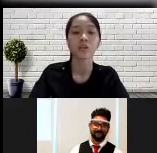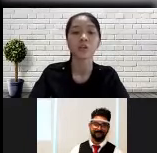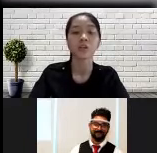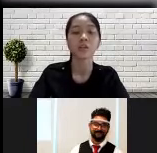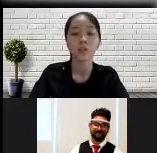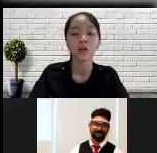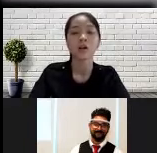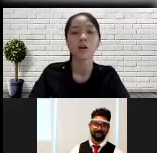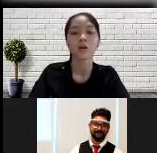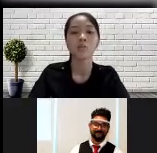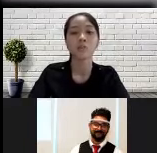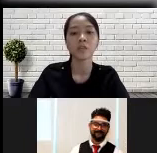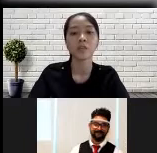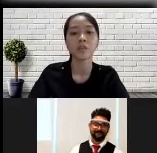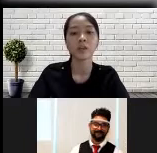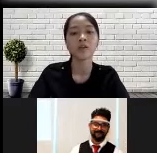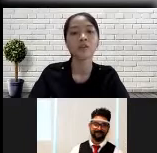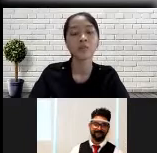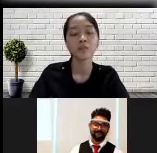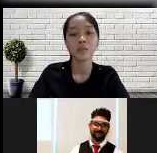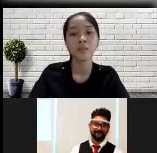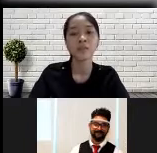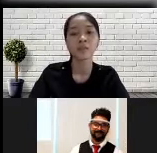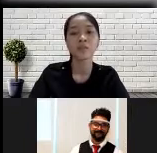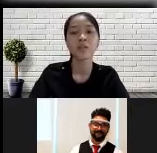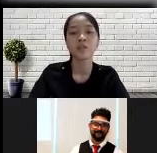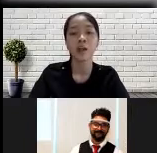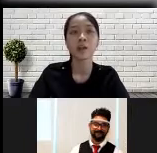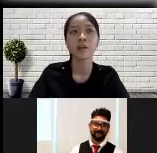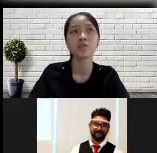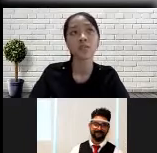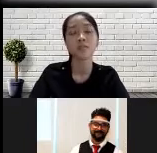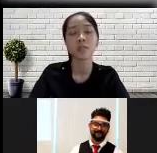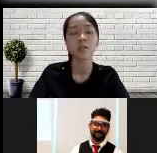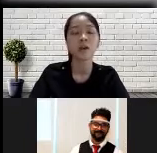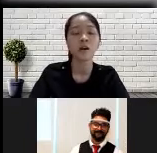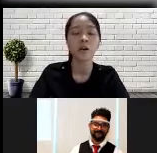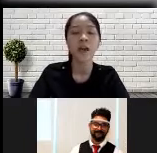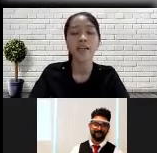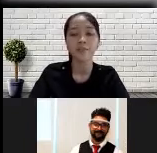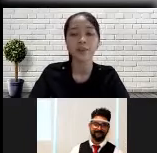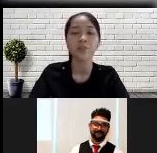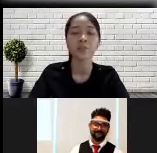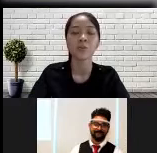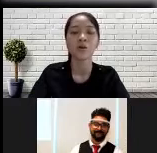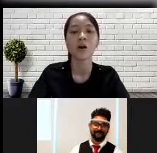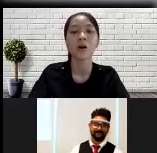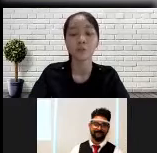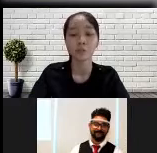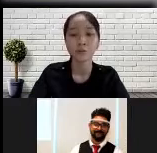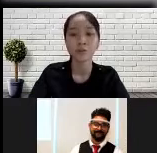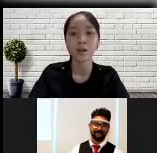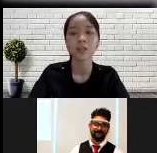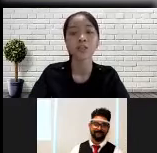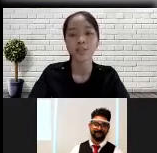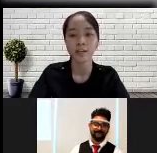manage this will be that users usually rely, users meaning caregivers or a